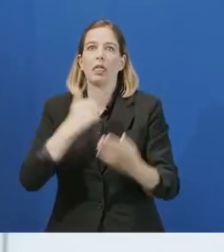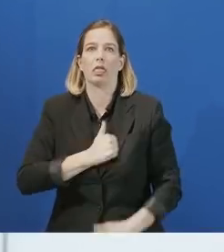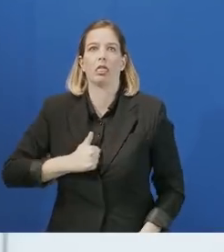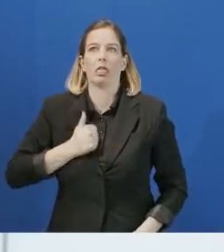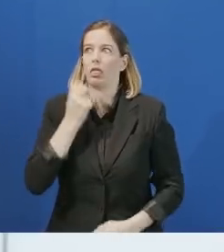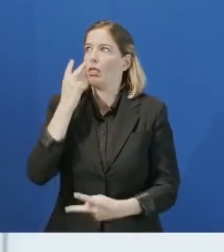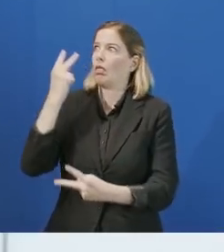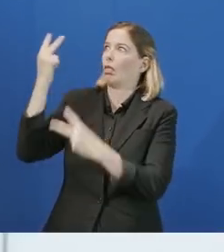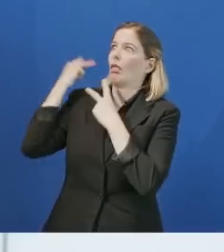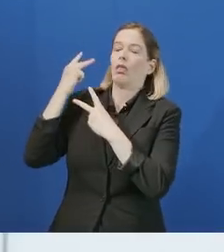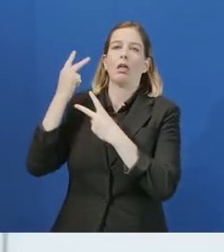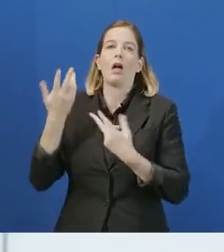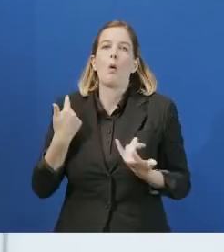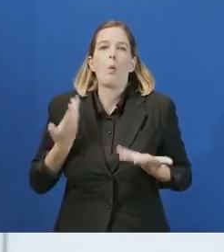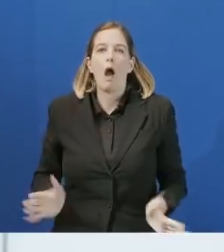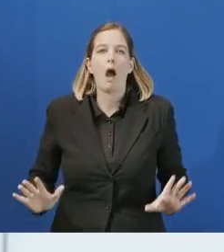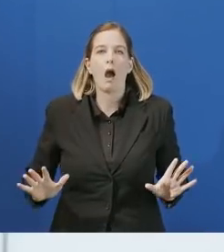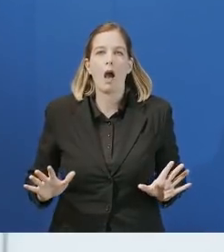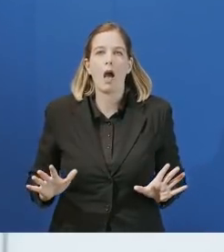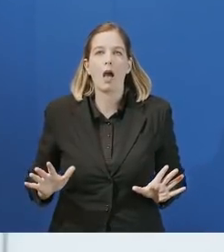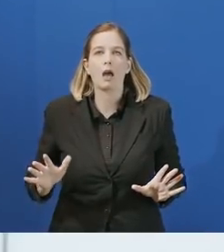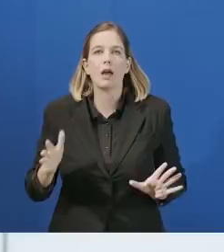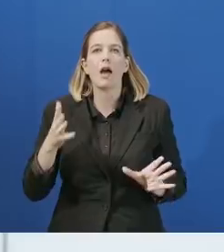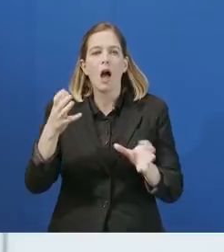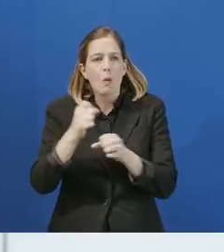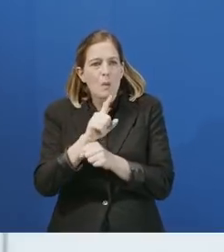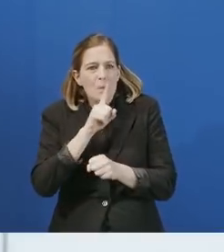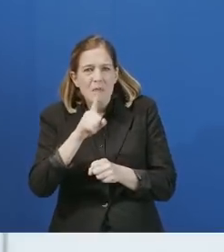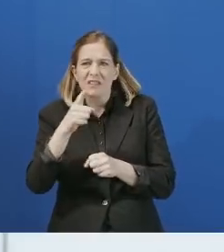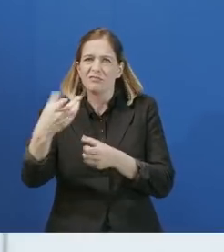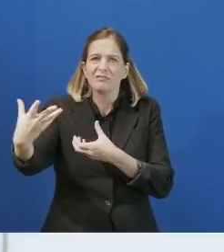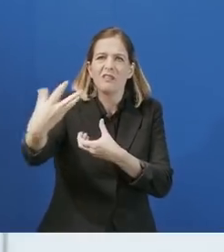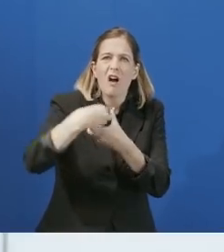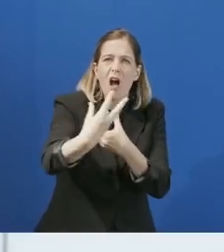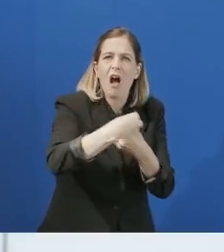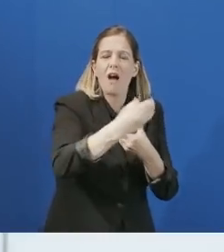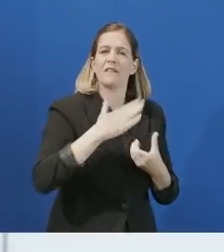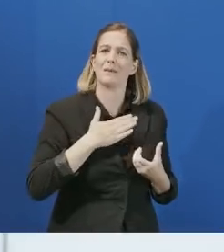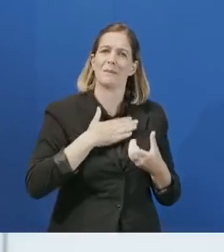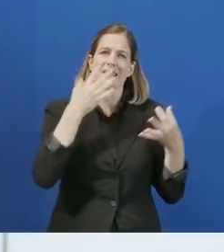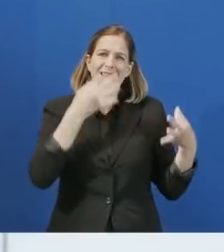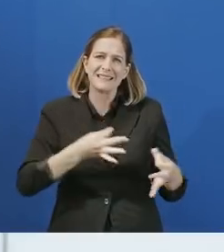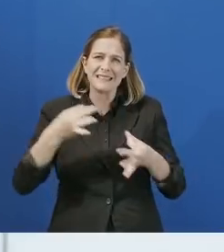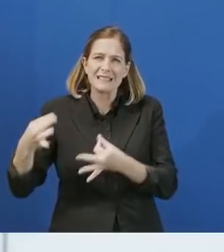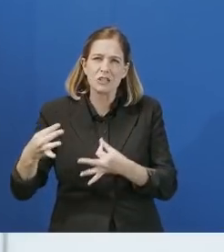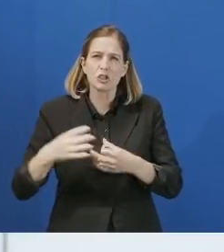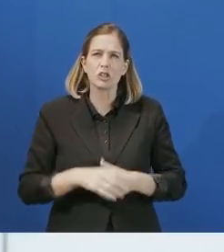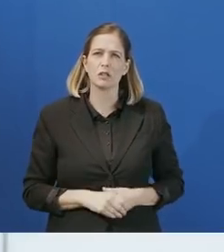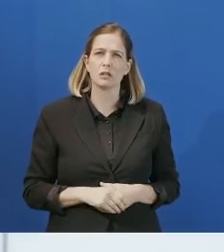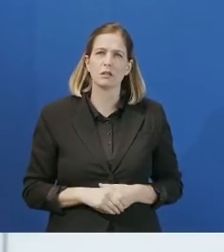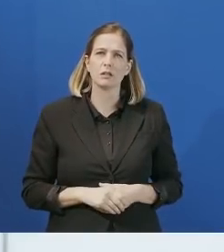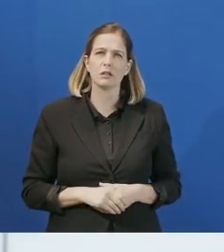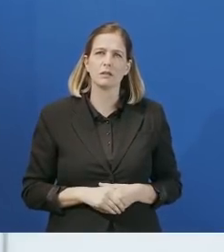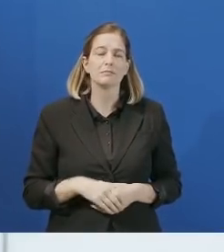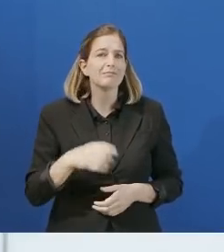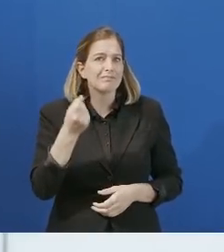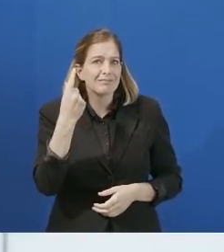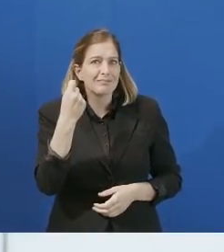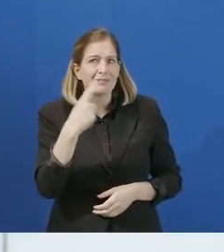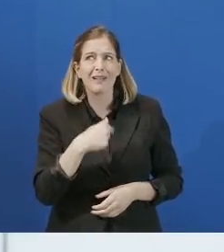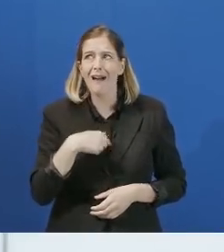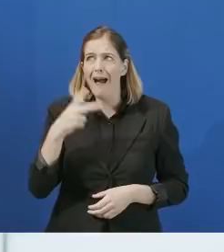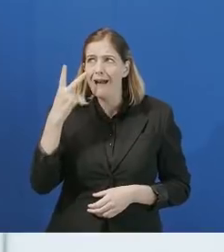those decisions. And I thought of this because I saw some decisions that were made elsewhere in a state with